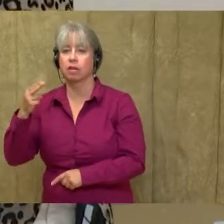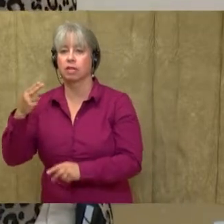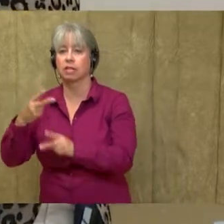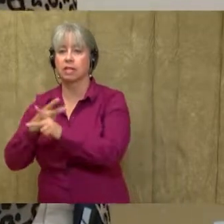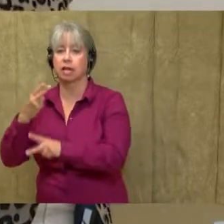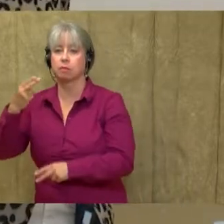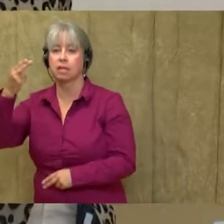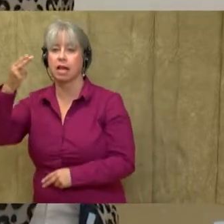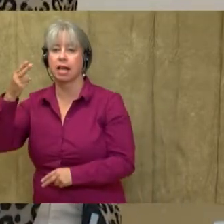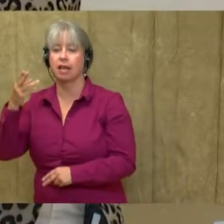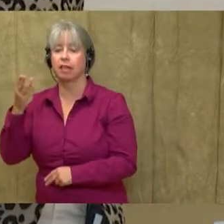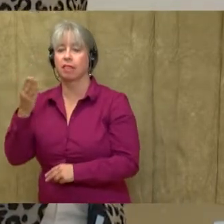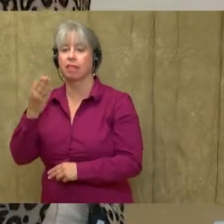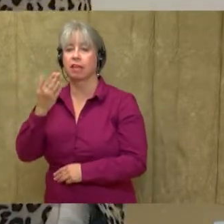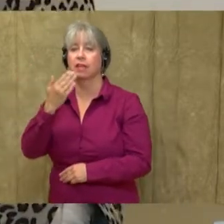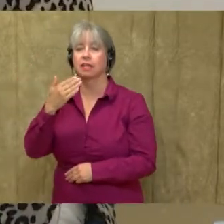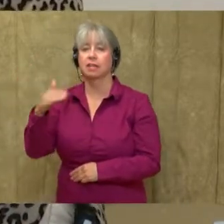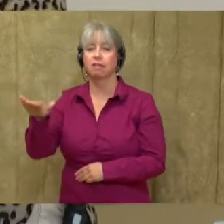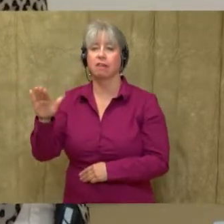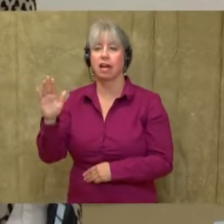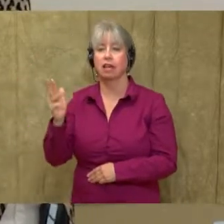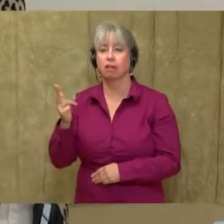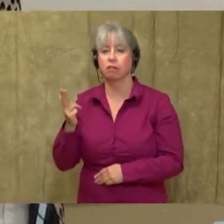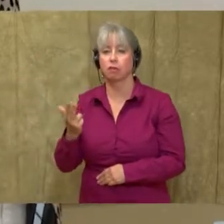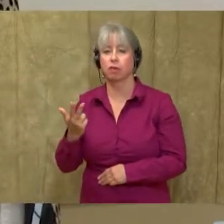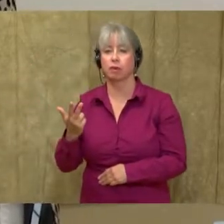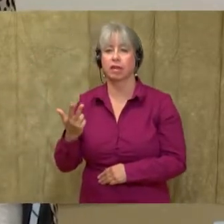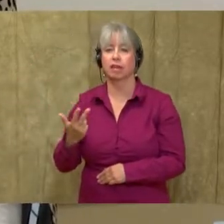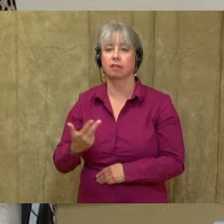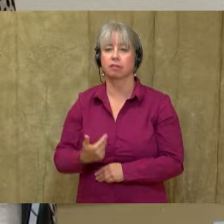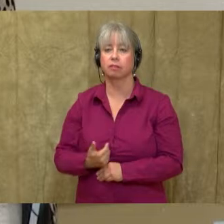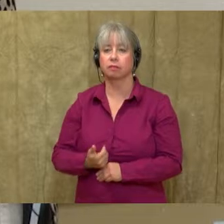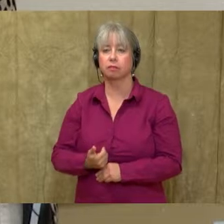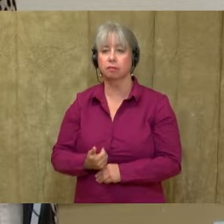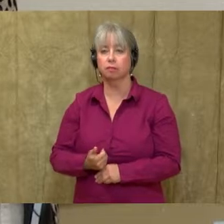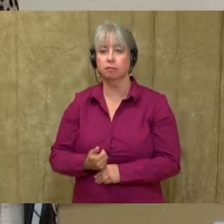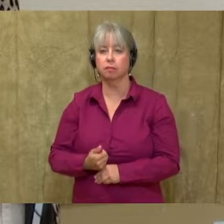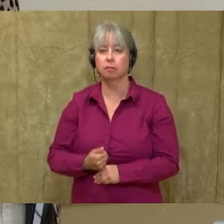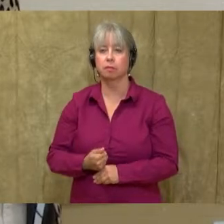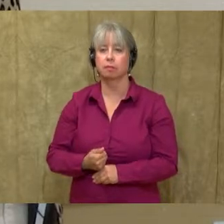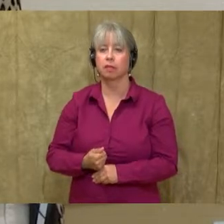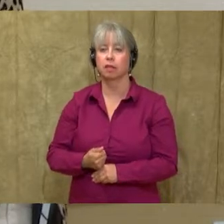the height and renaming it r plus r.